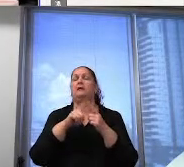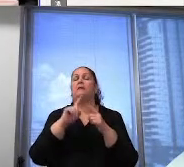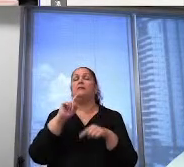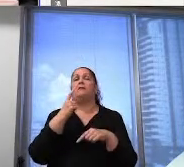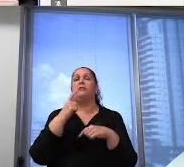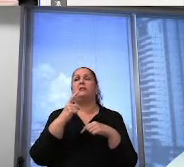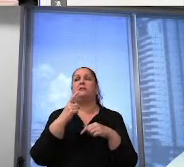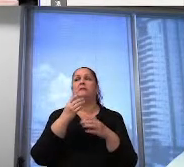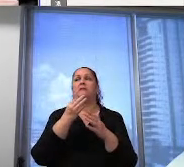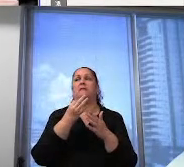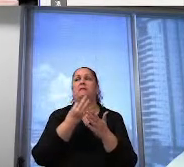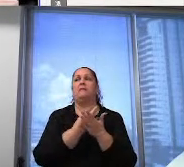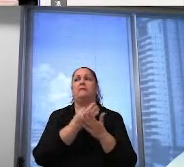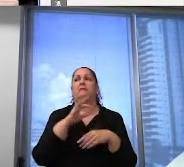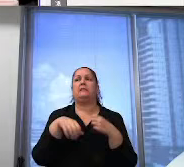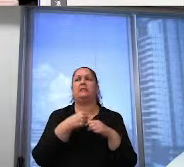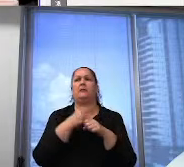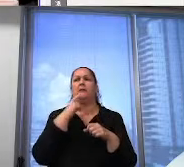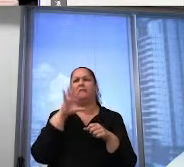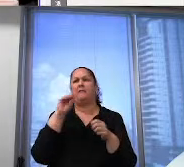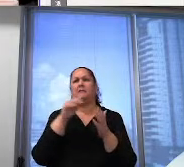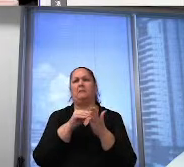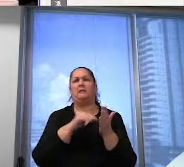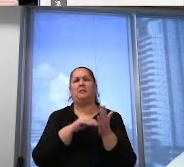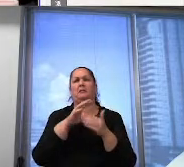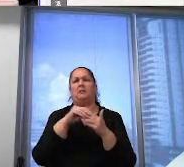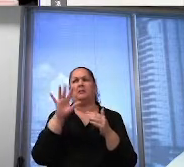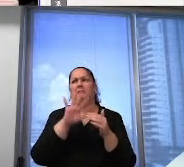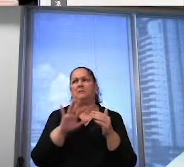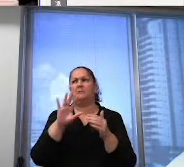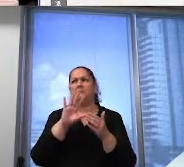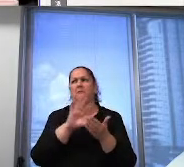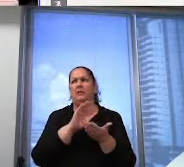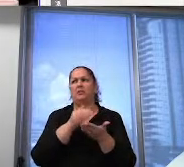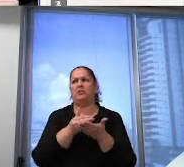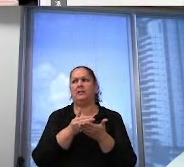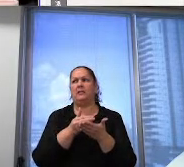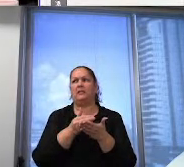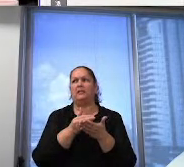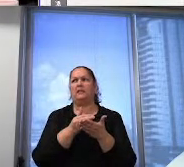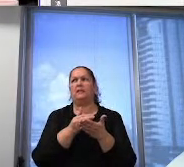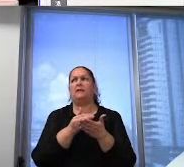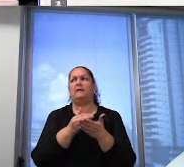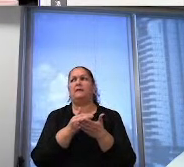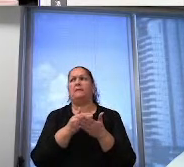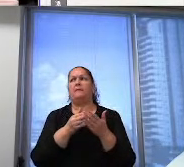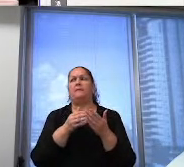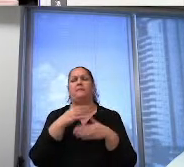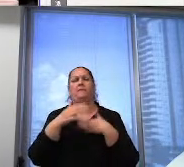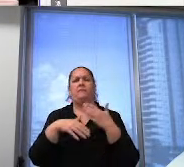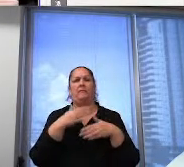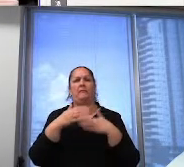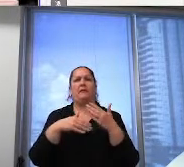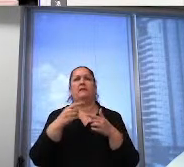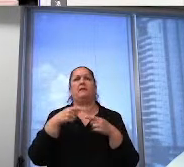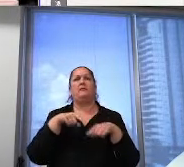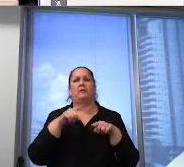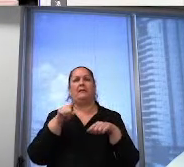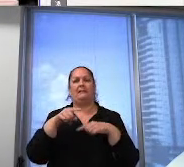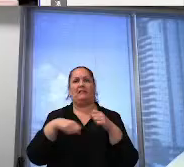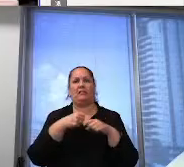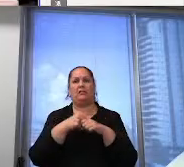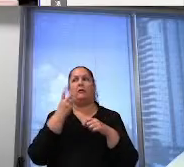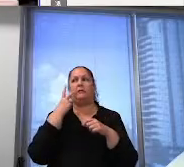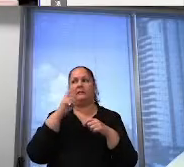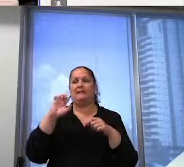The 4th fiscal year, again, we had roughly a $50 million budget. Partway through that fiscal year,